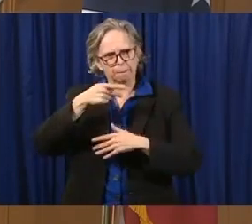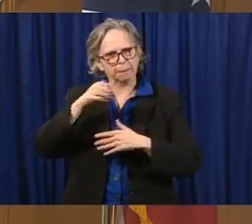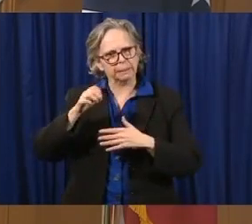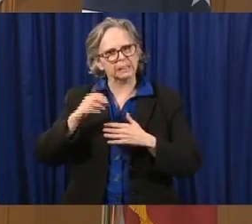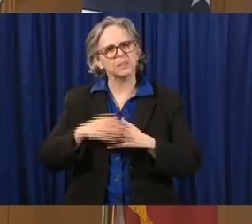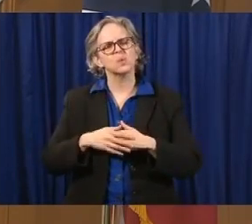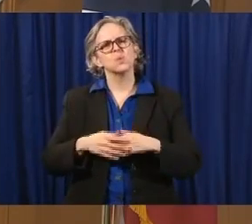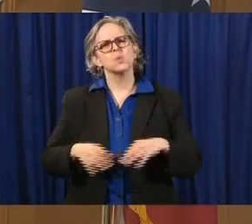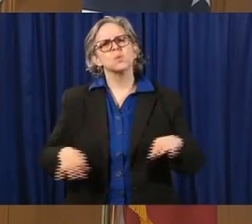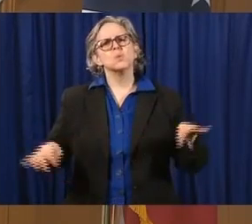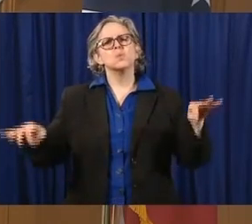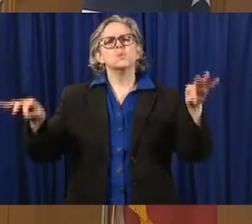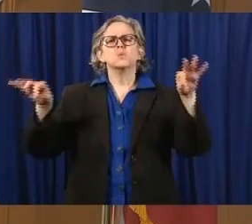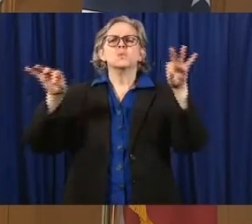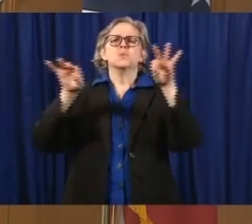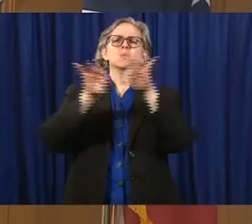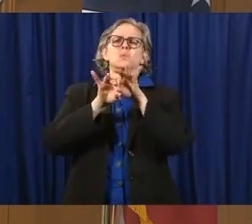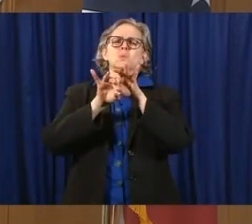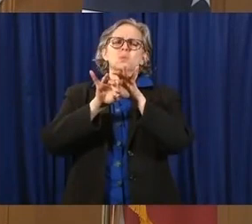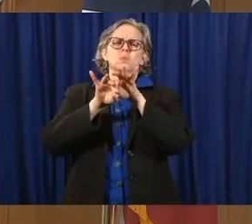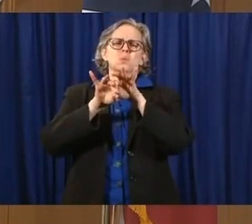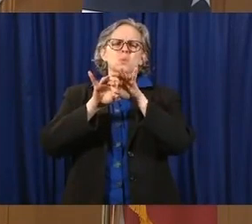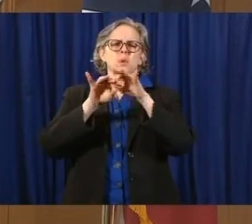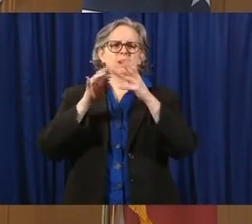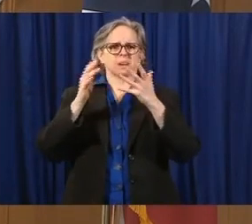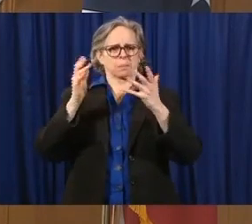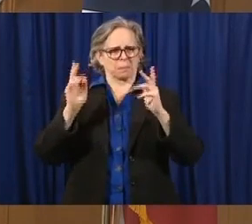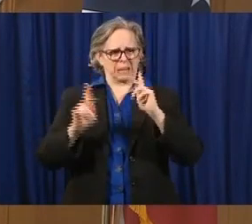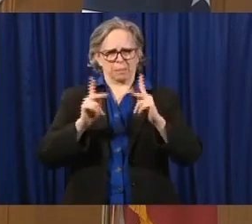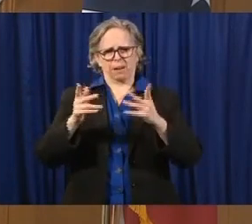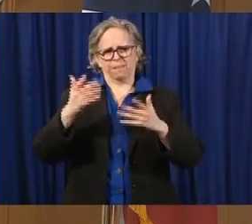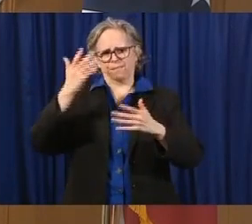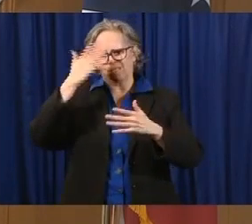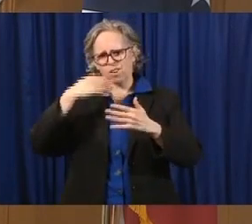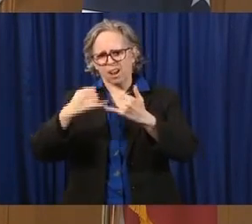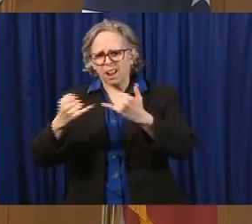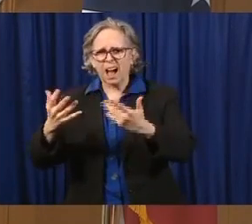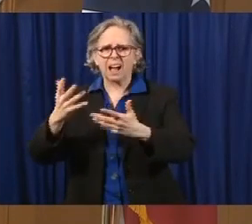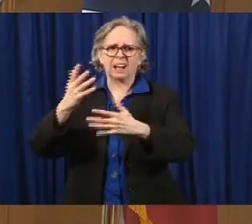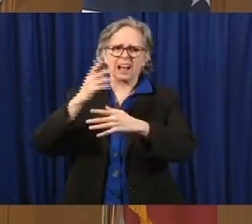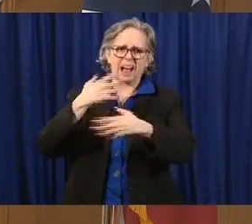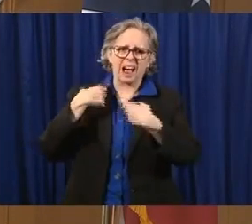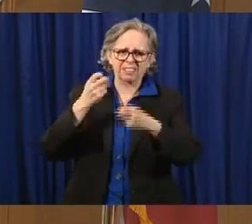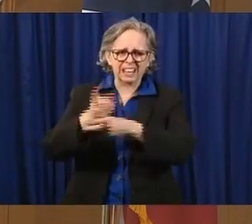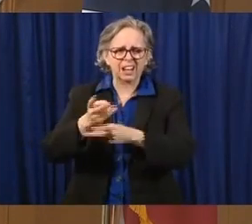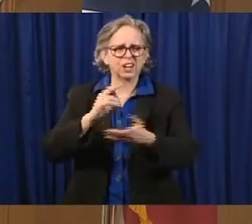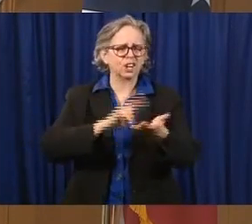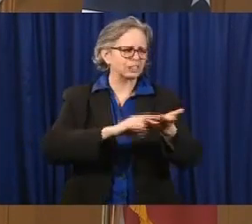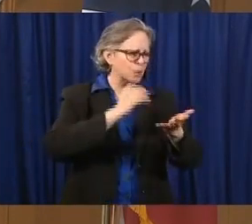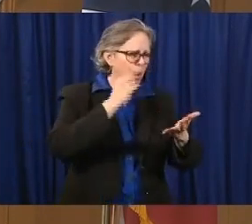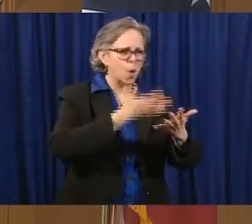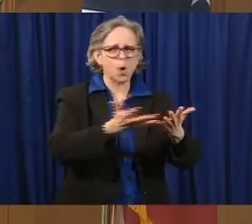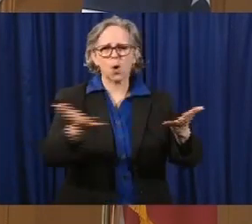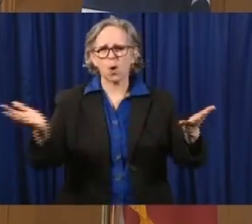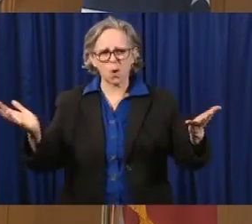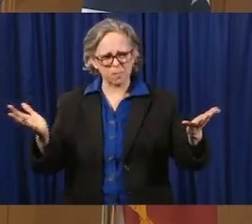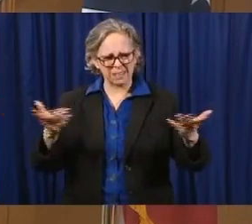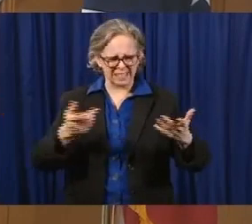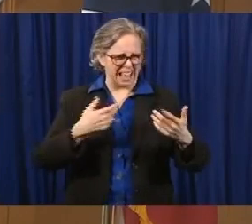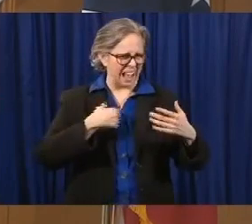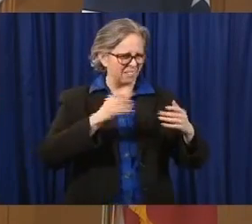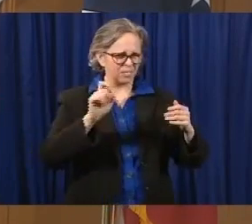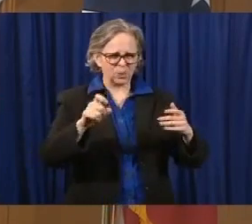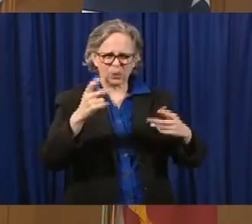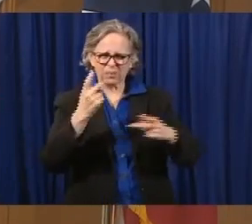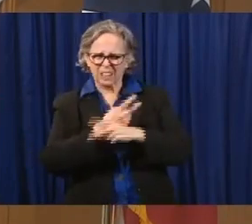nursing homes who are working, people in hospitals. And so we kind of break that down of the different things that we are trying